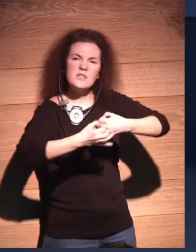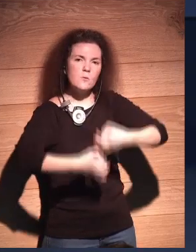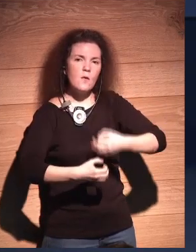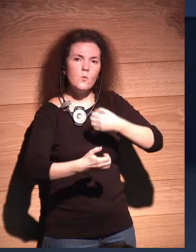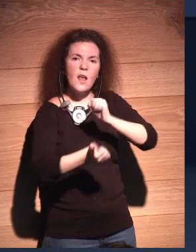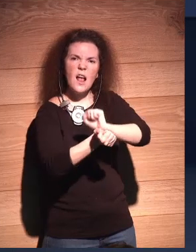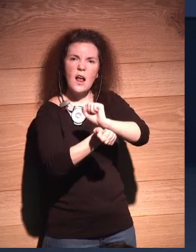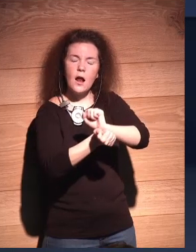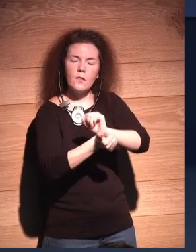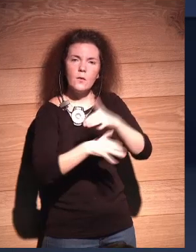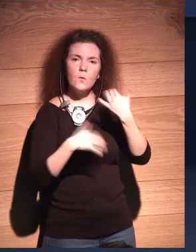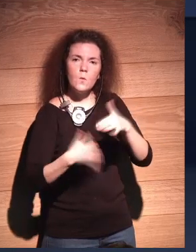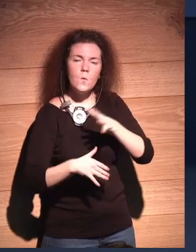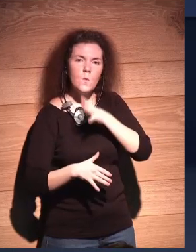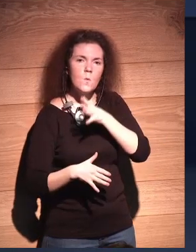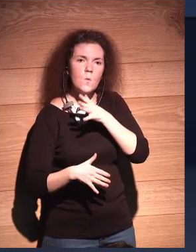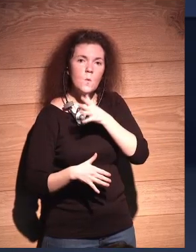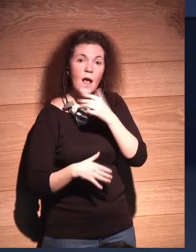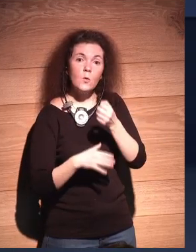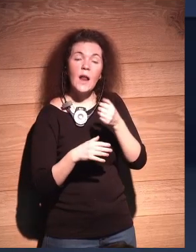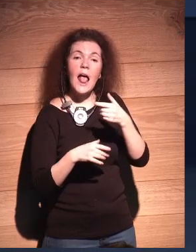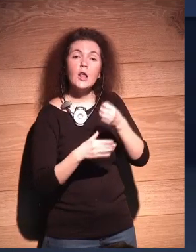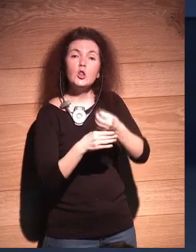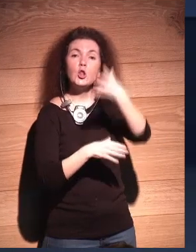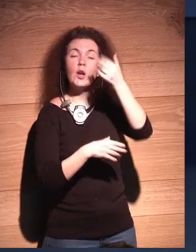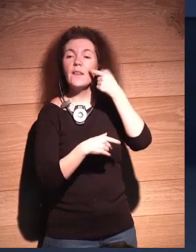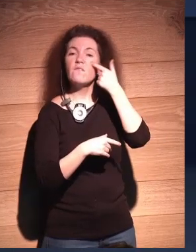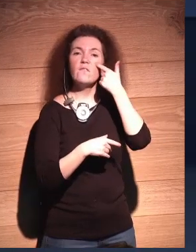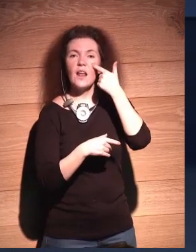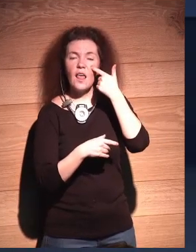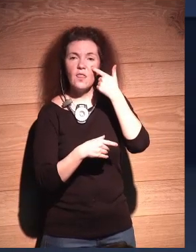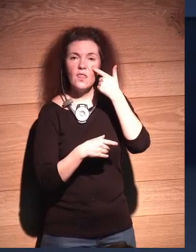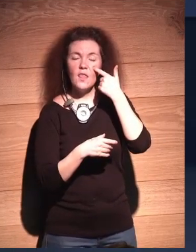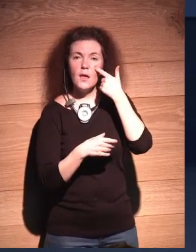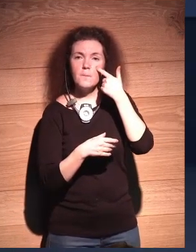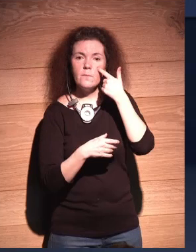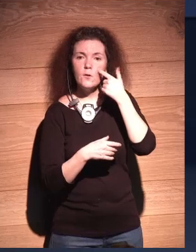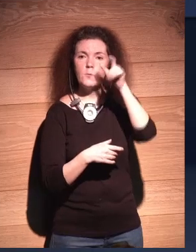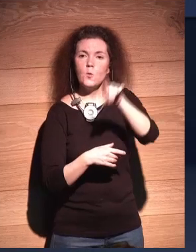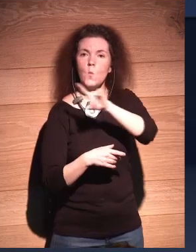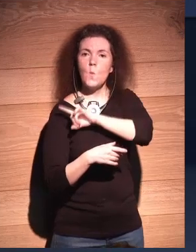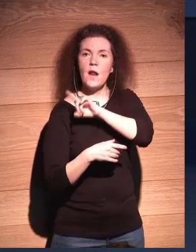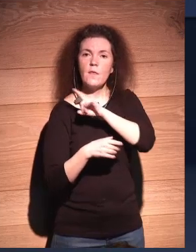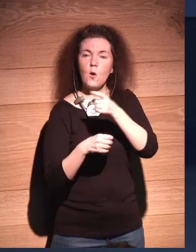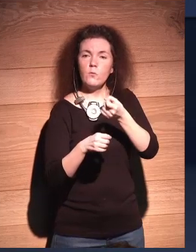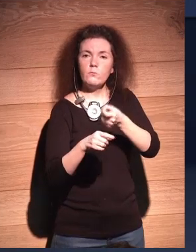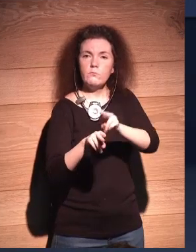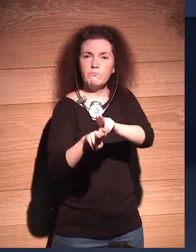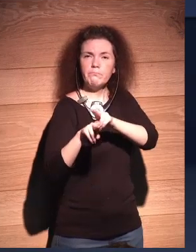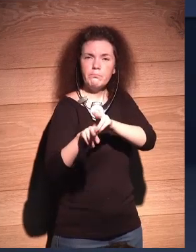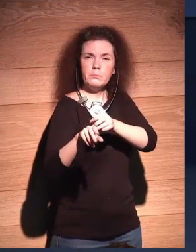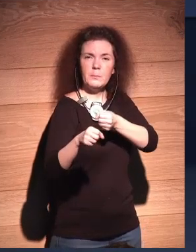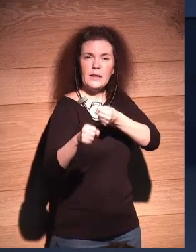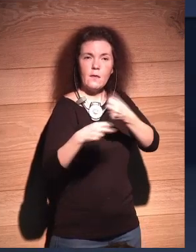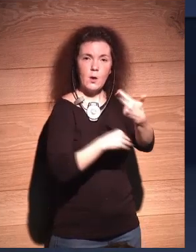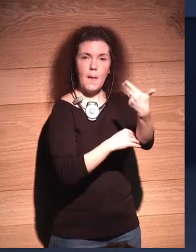was a big guard tower and a guard with a machine gun pointing at me. And so I'm in the bell tower of the church, and